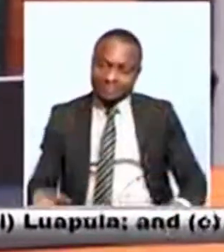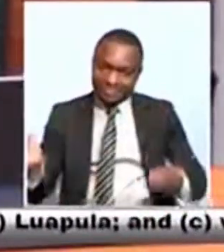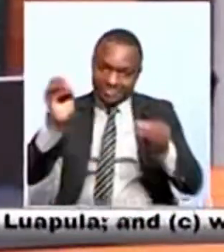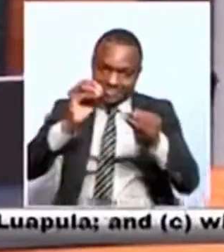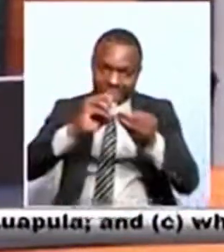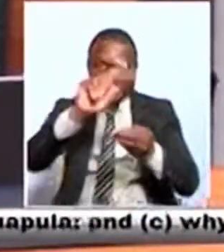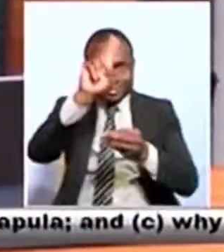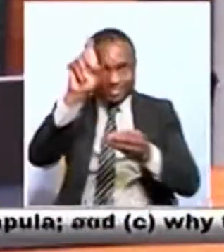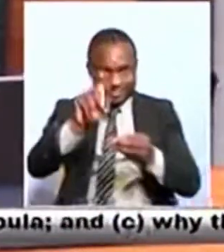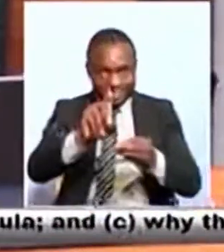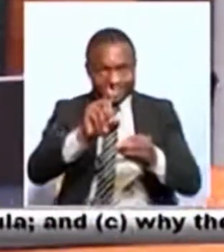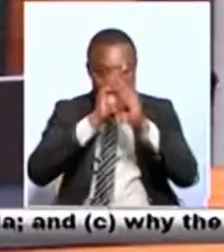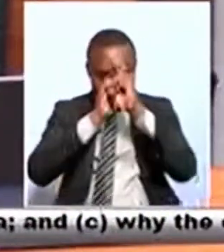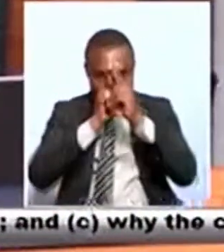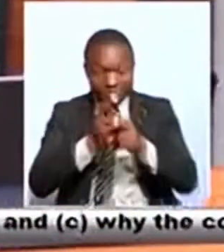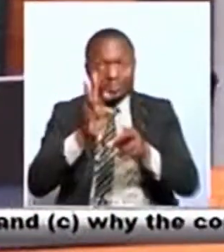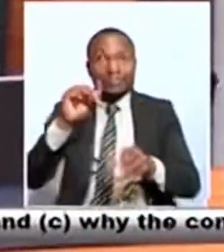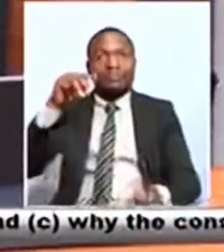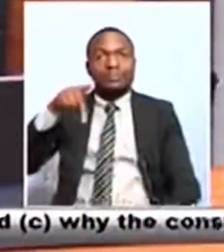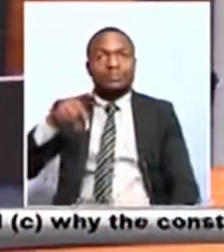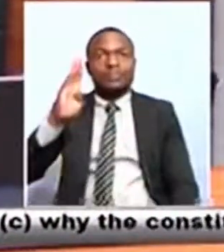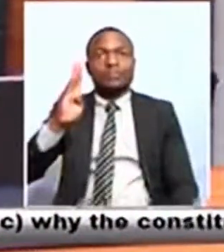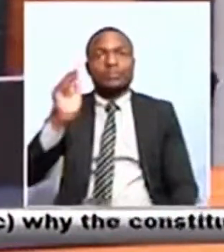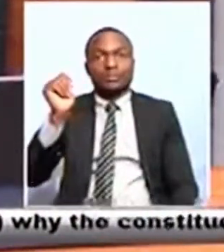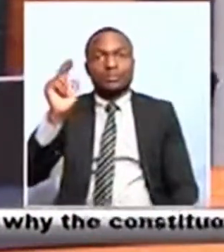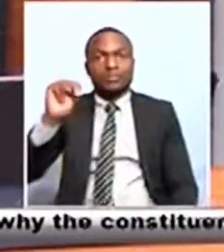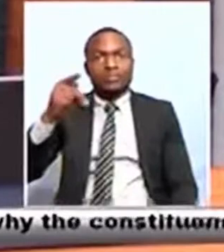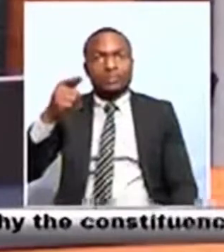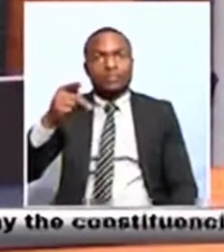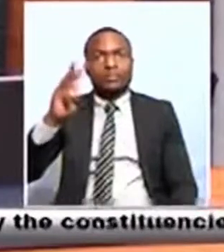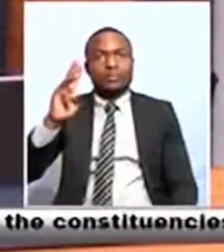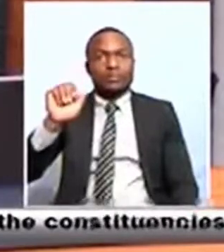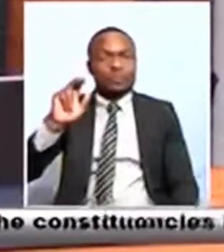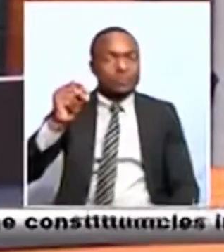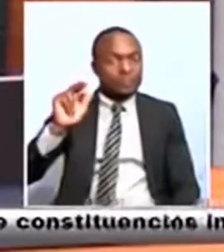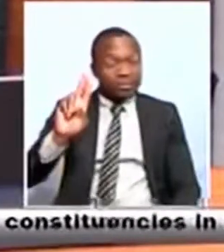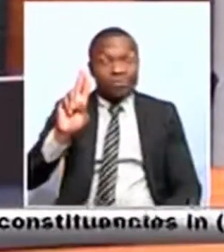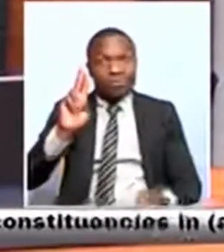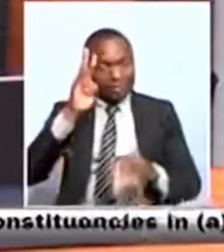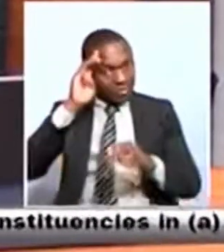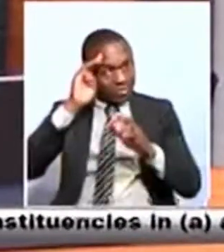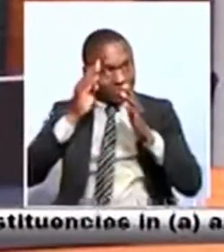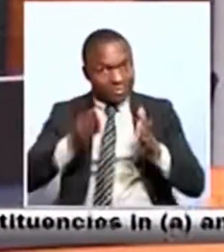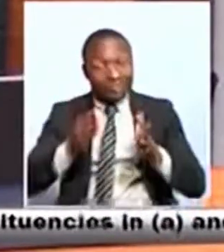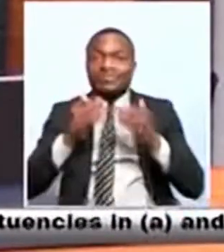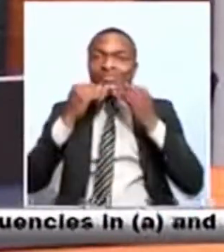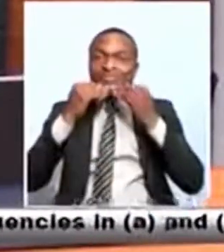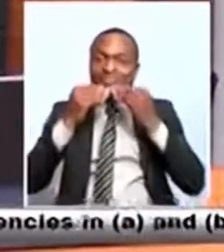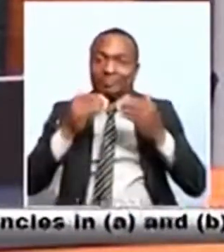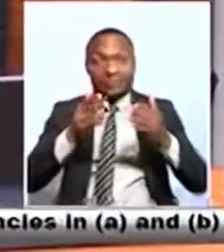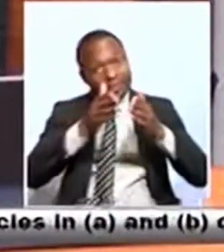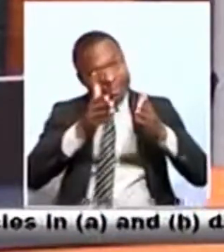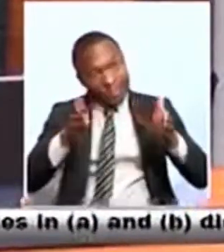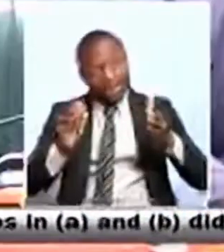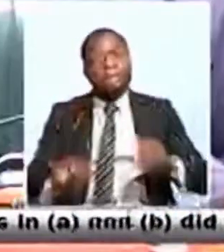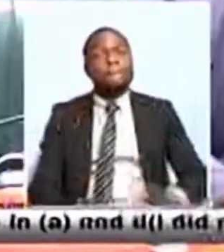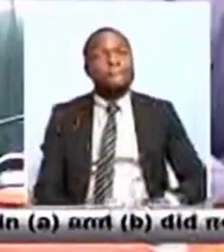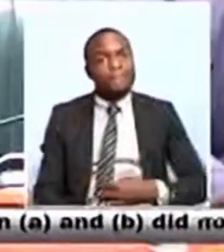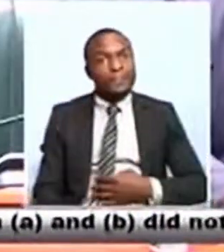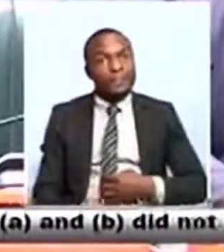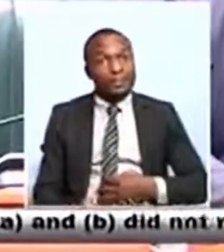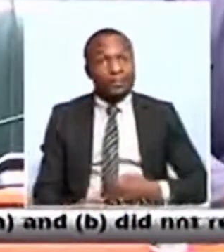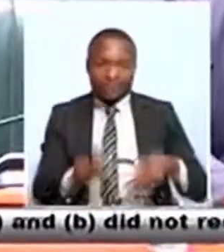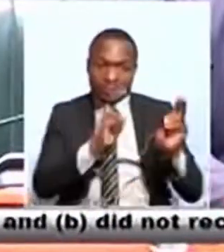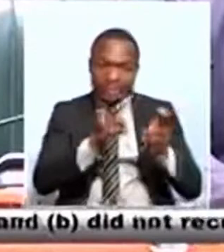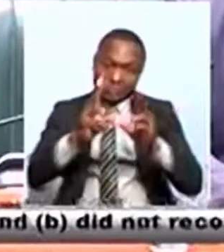Supplementary questions. The Honorable Member for Bangweulu. Minister, thank you very much for the answers